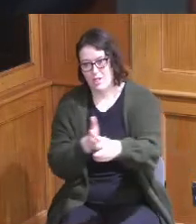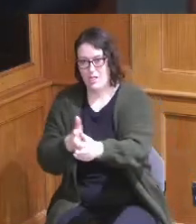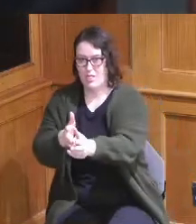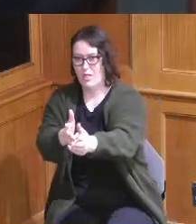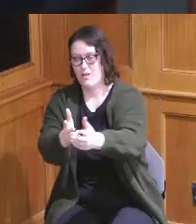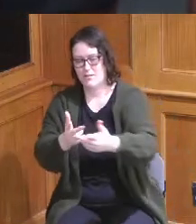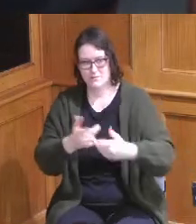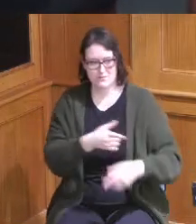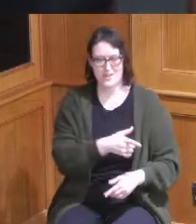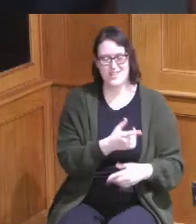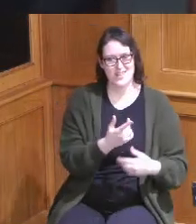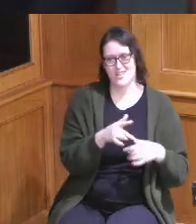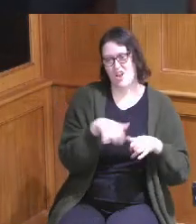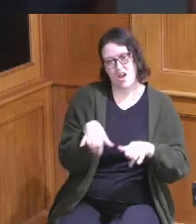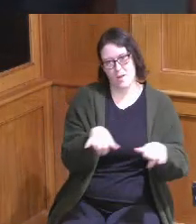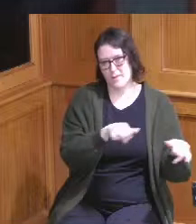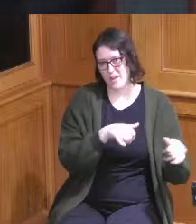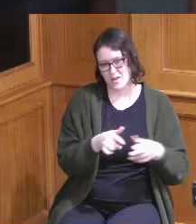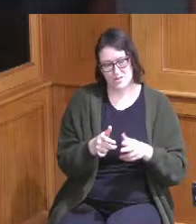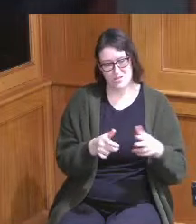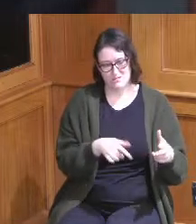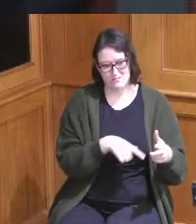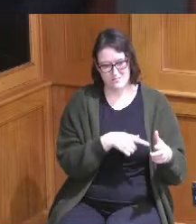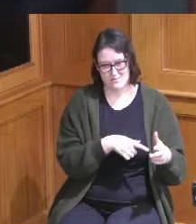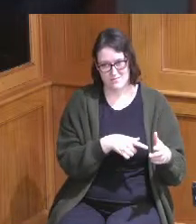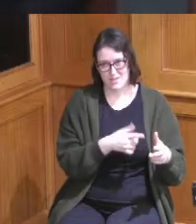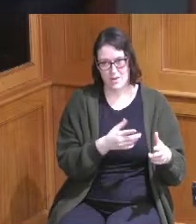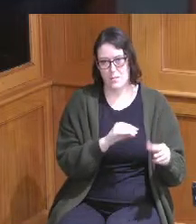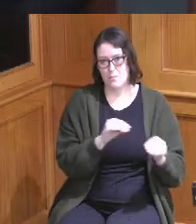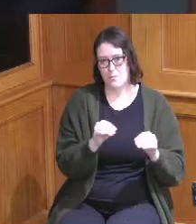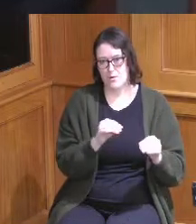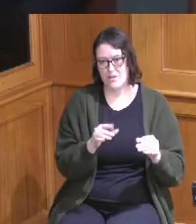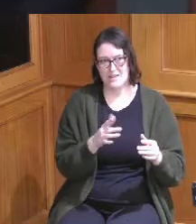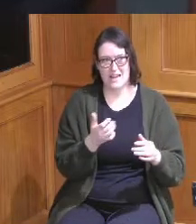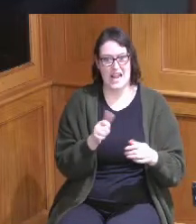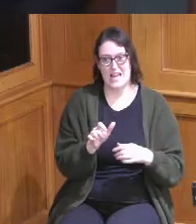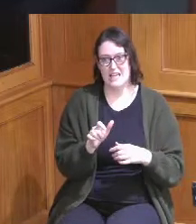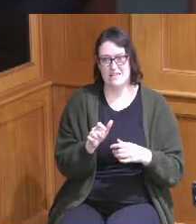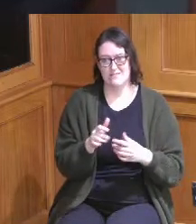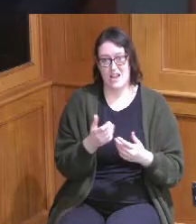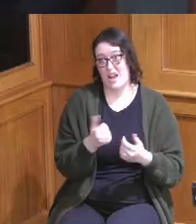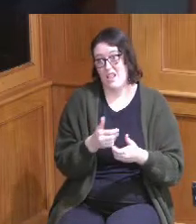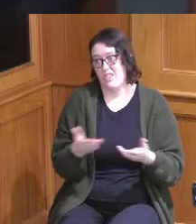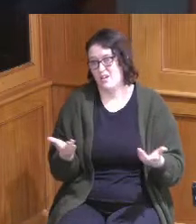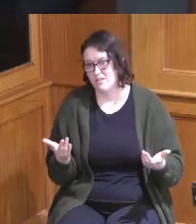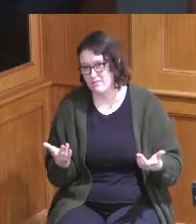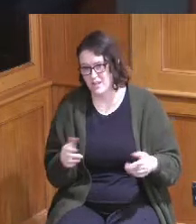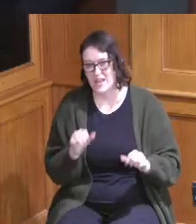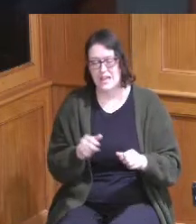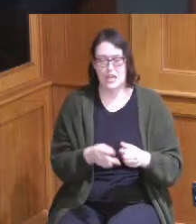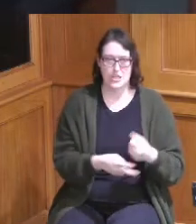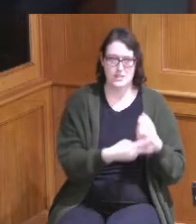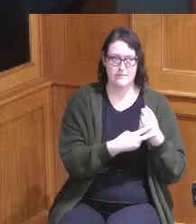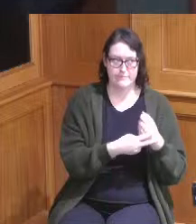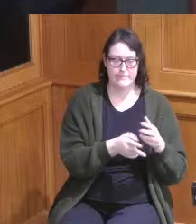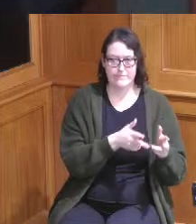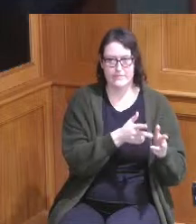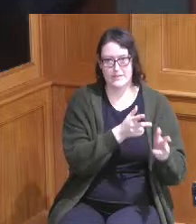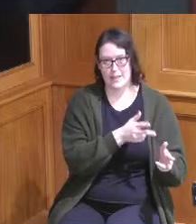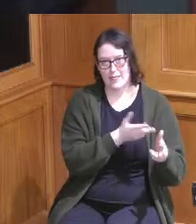across the United States when moving basically almost any freight, is that it can sit in a side yard